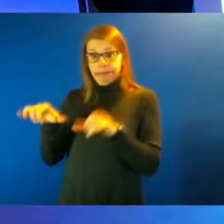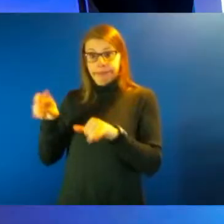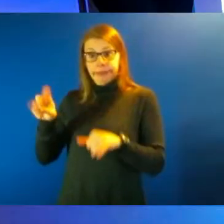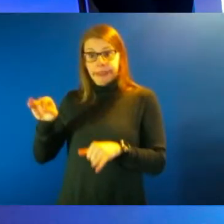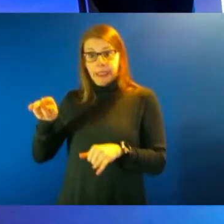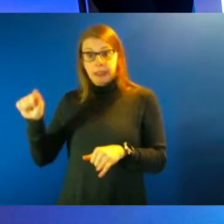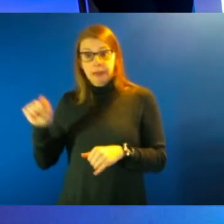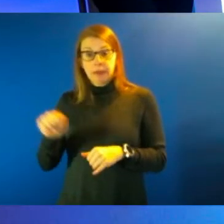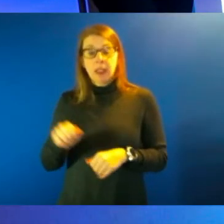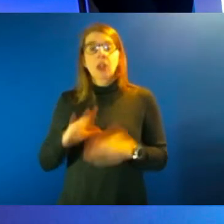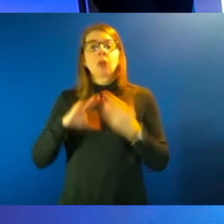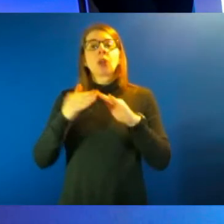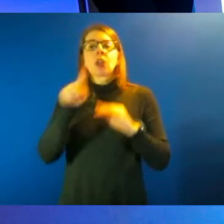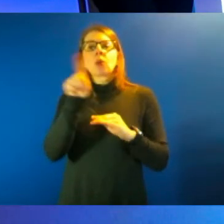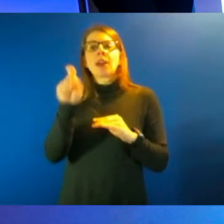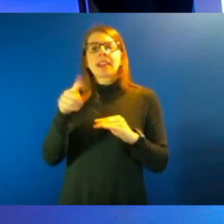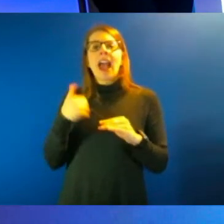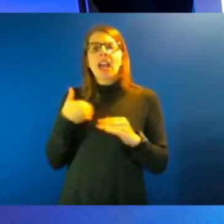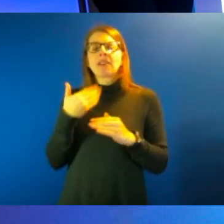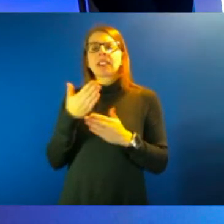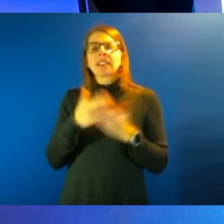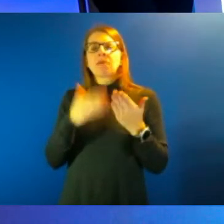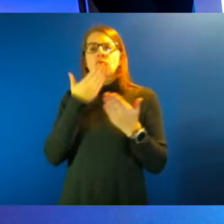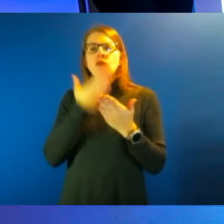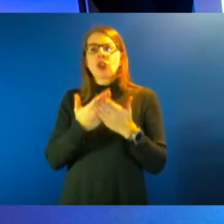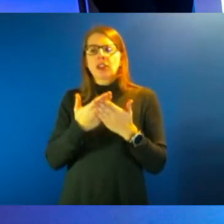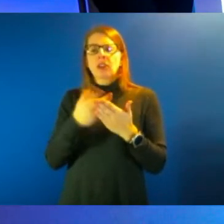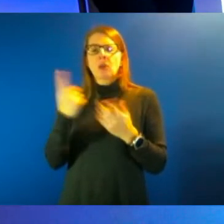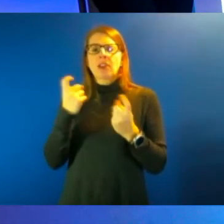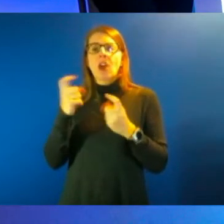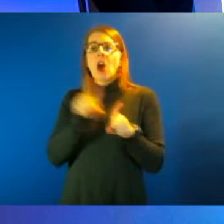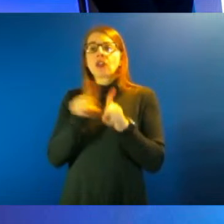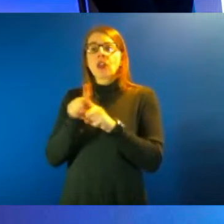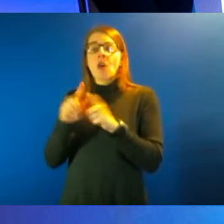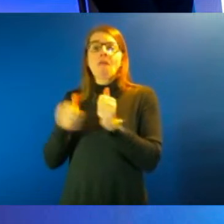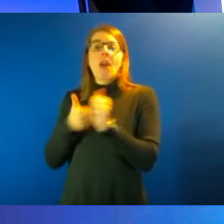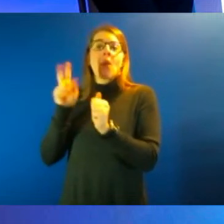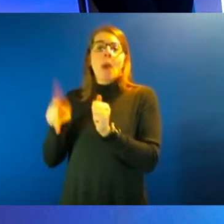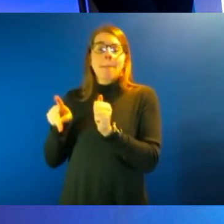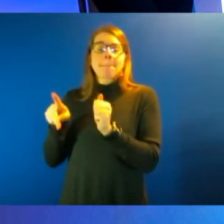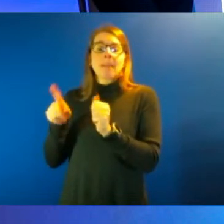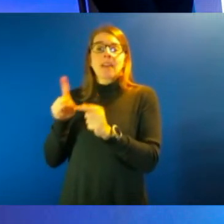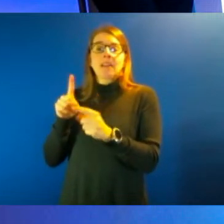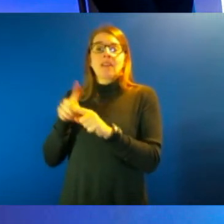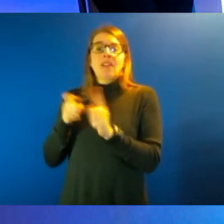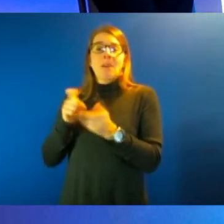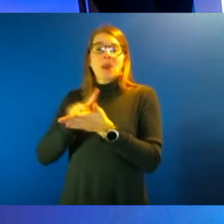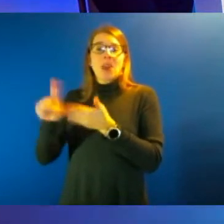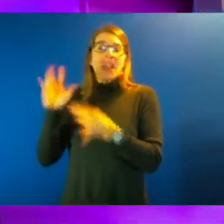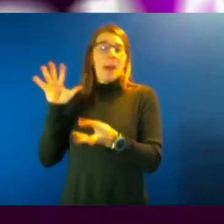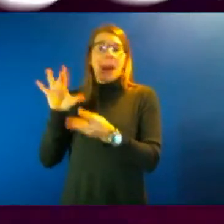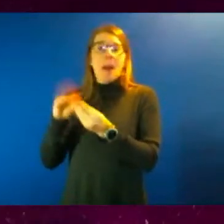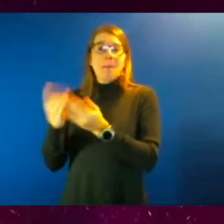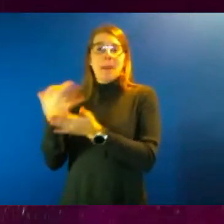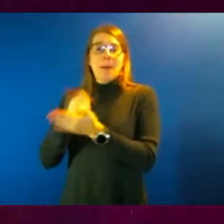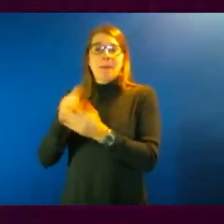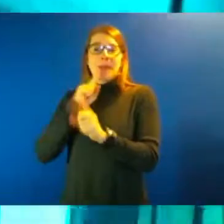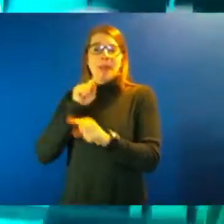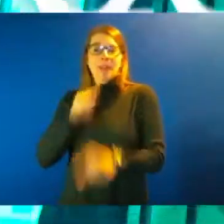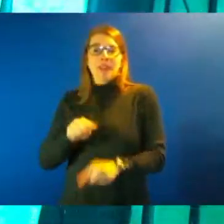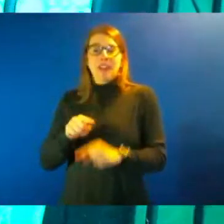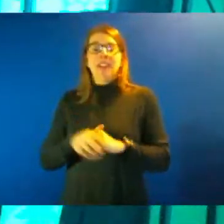community questions? Because we've got some good ones coming in. And we have some follow-up questions, so I do want to get to those. So let's get to a few questions that we missed from the